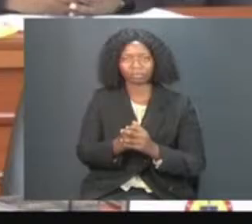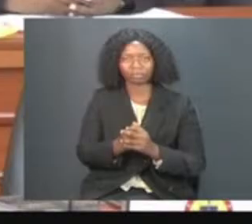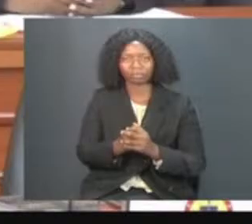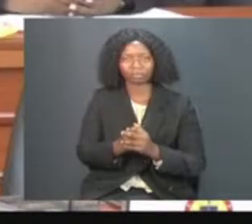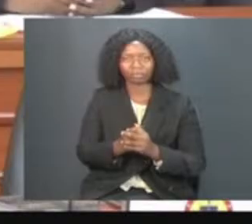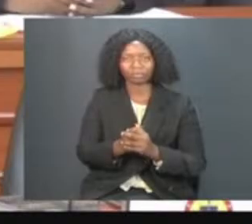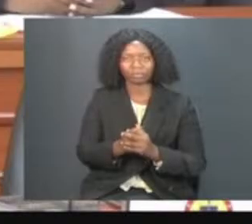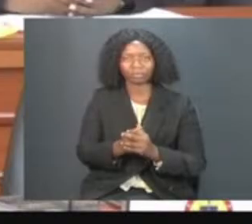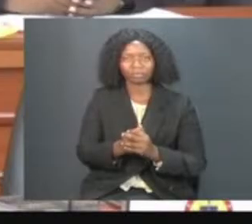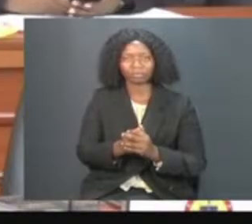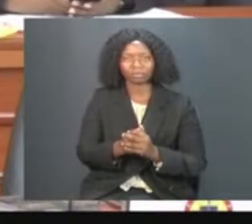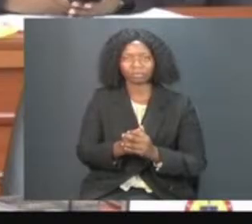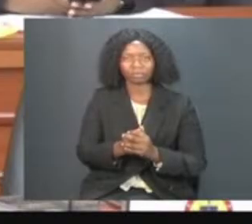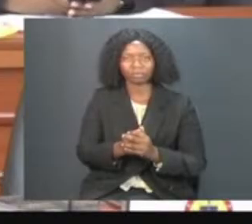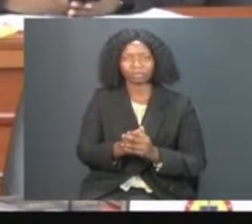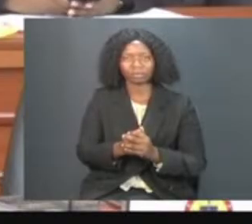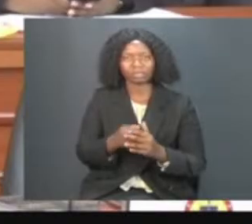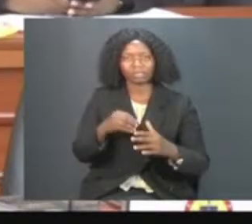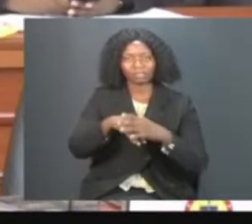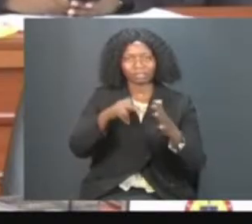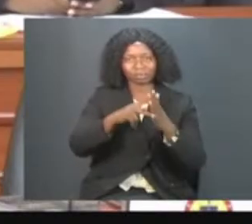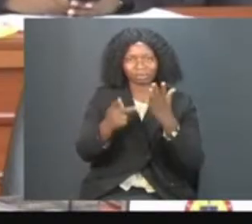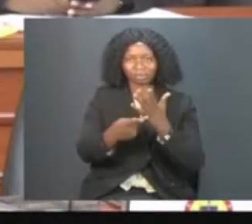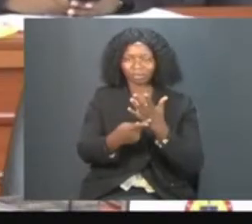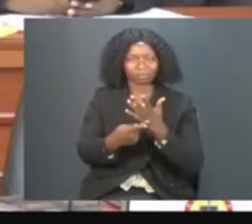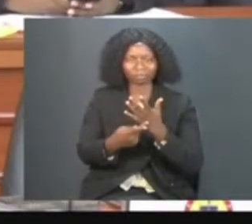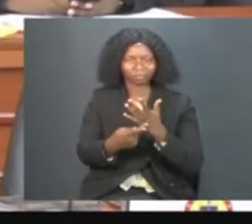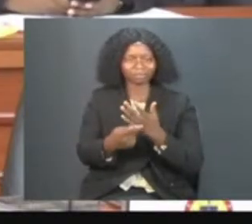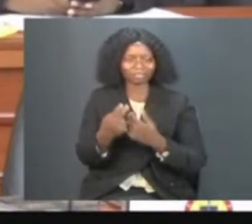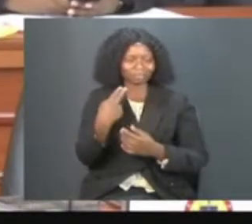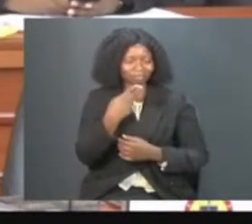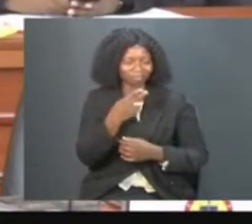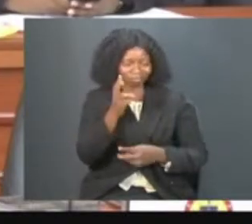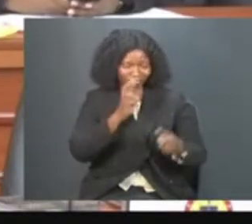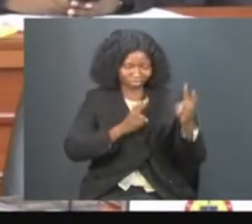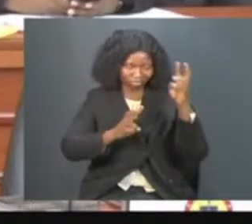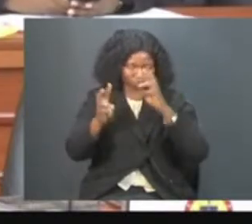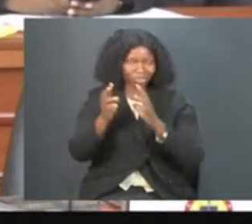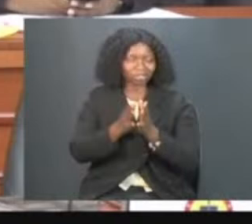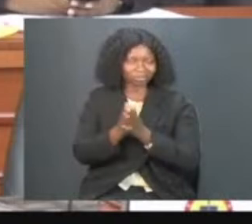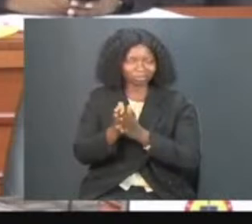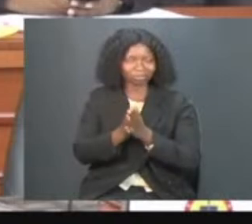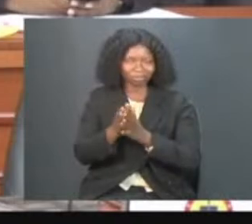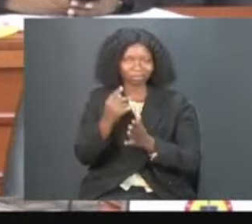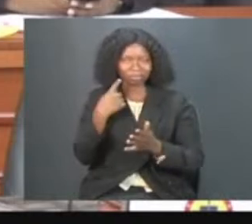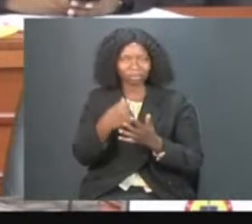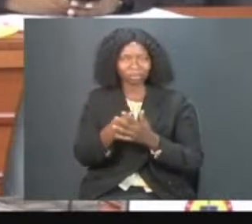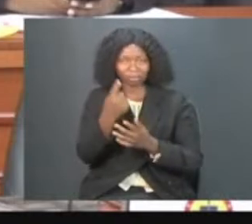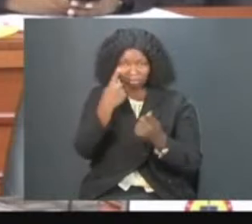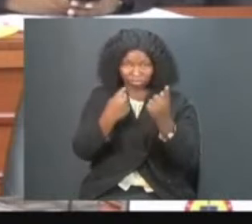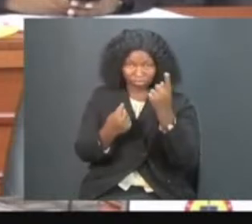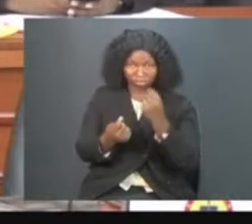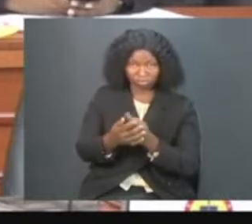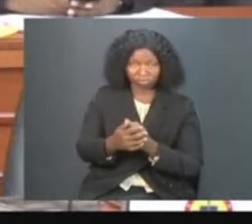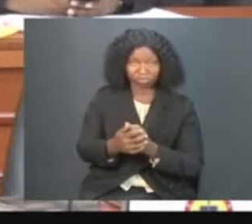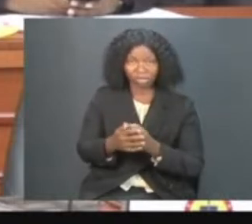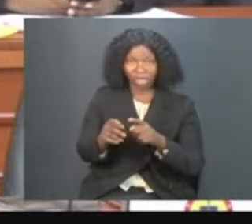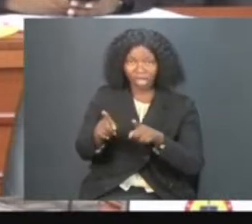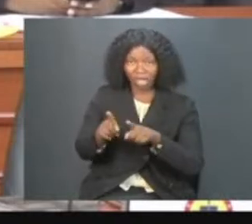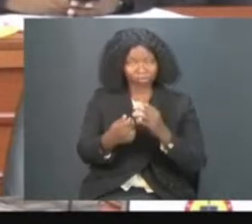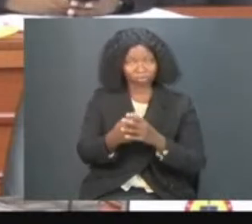value chain under the program? I find it also very alarming and interesting, because as we